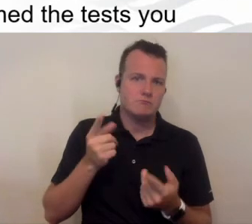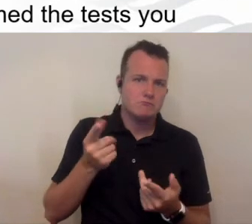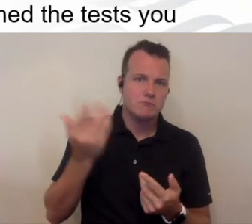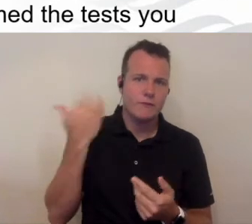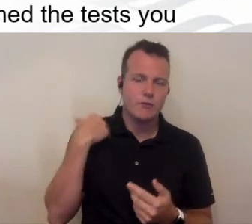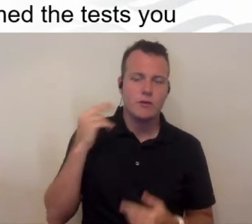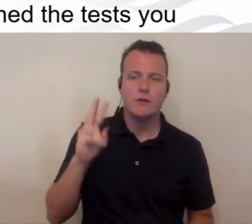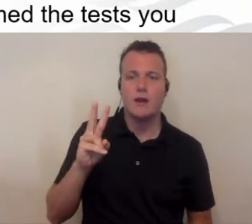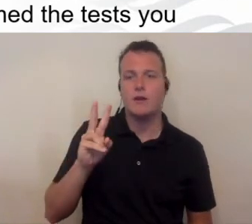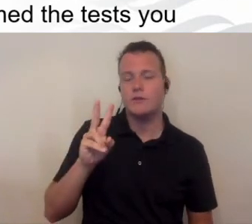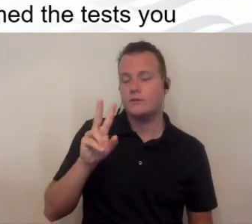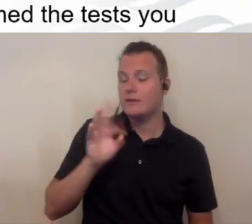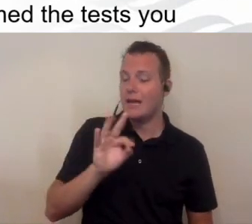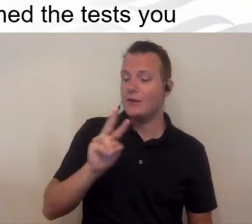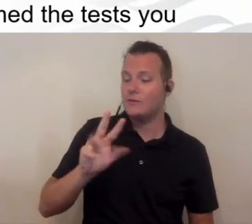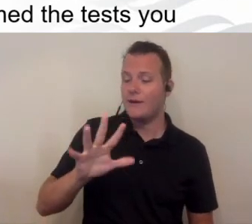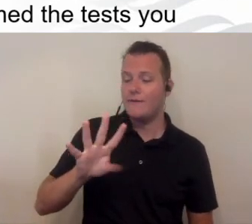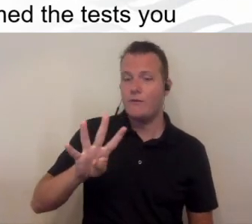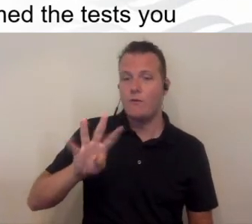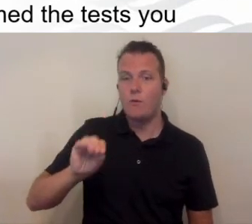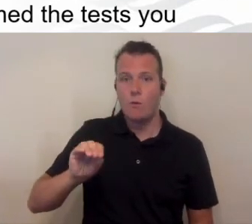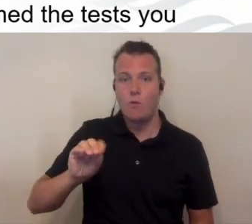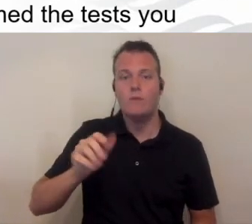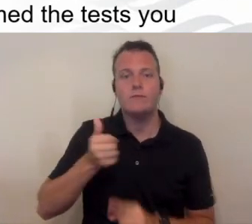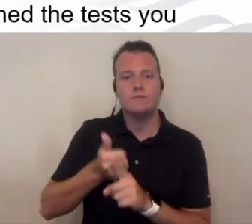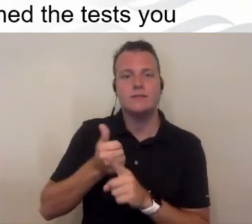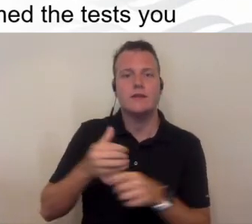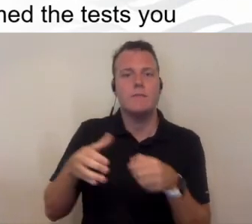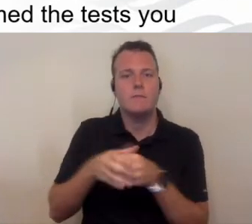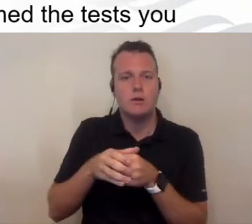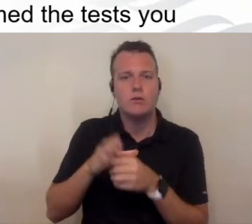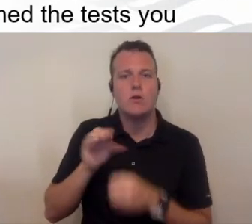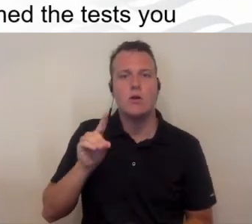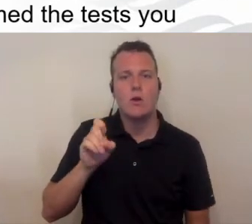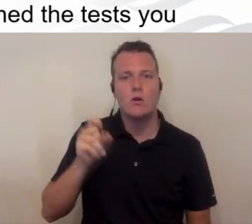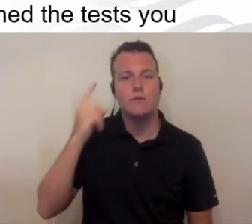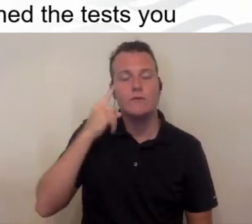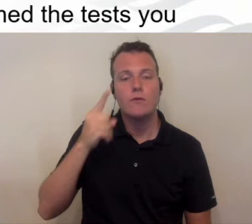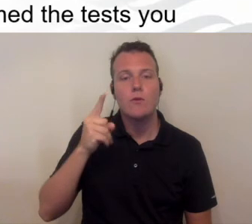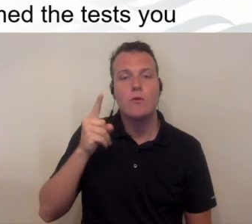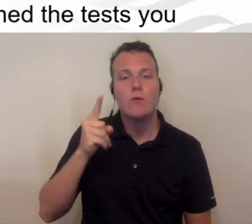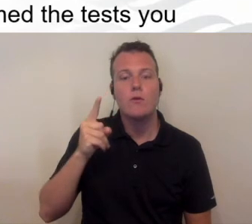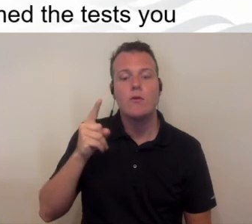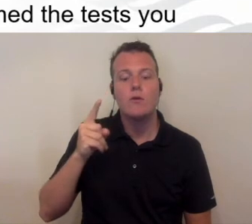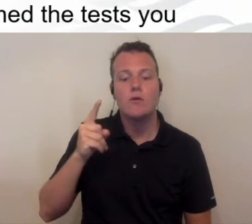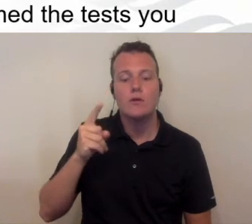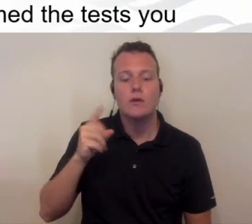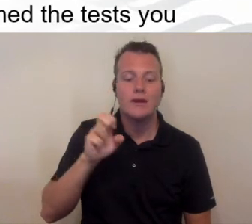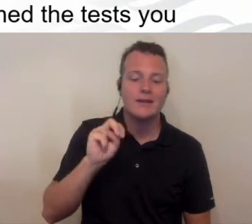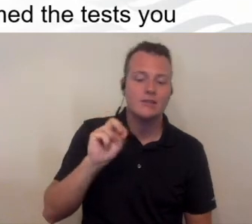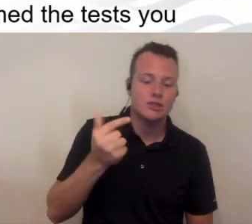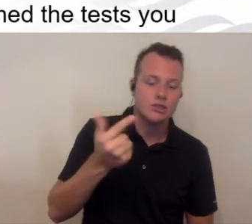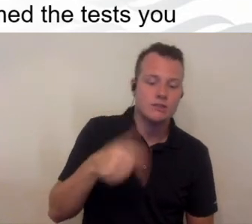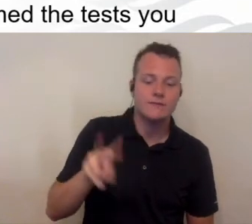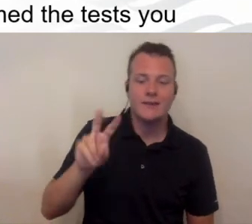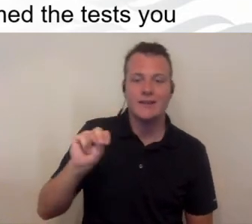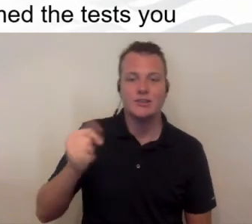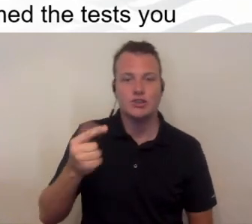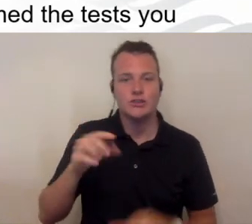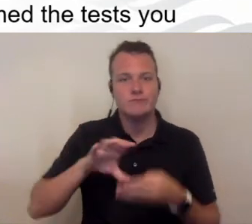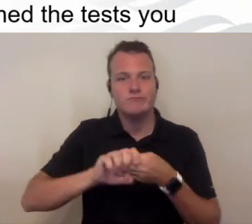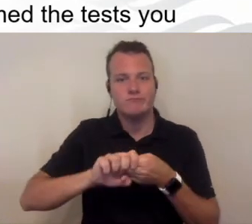to you a little bit ago that 92540 is the bundled code for the 4